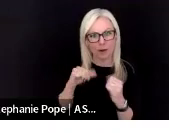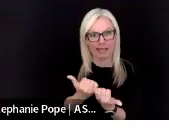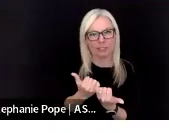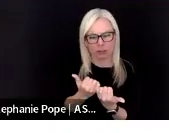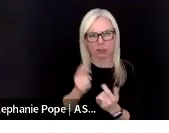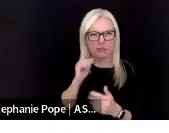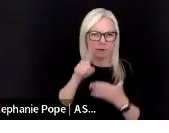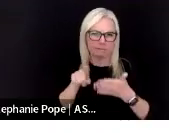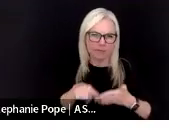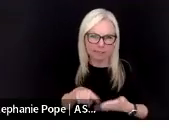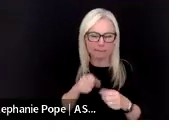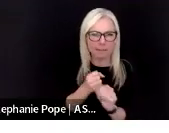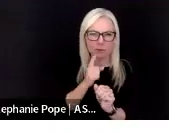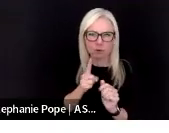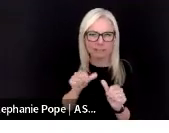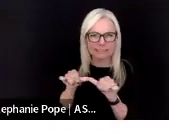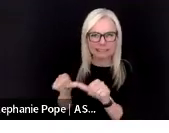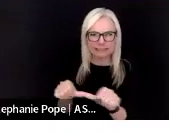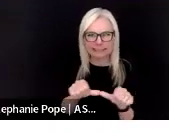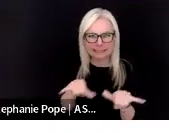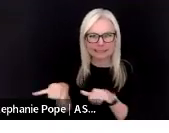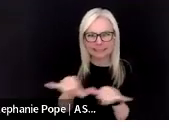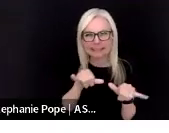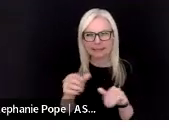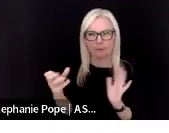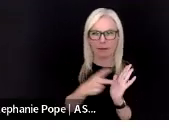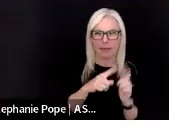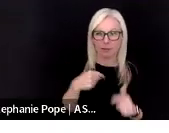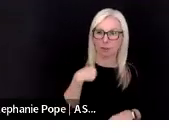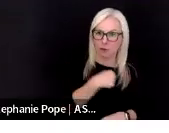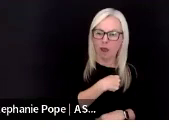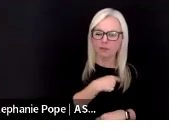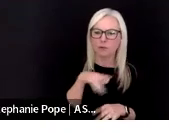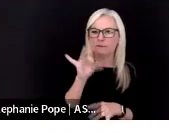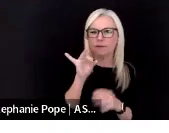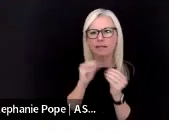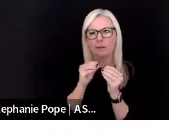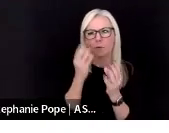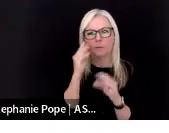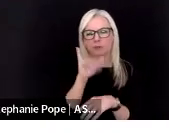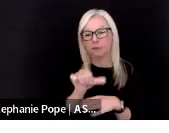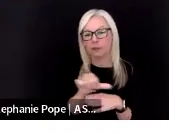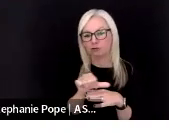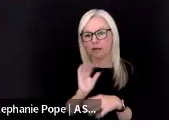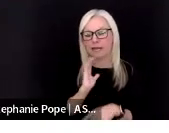consistency before it comes back to the Justice Center for final review. And you can find more information about these trainings on our